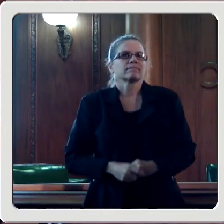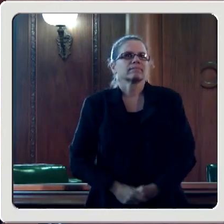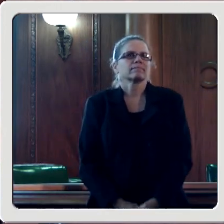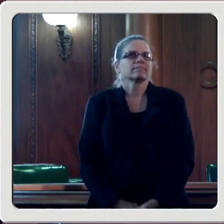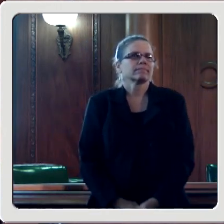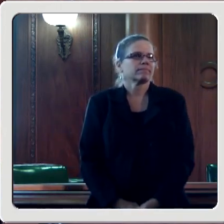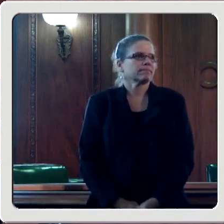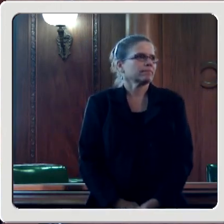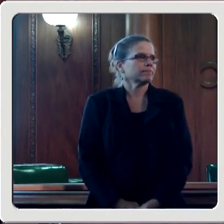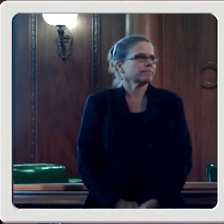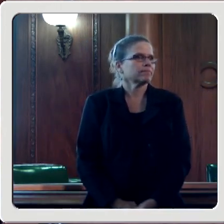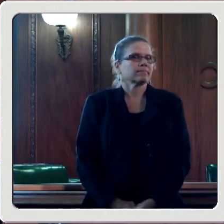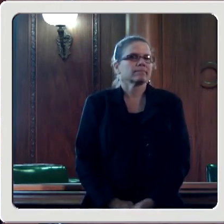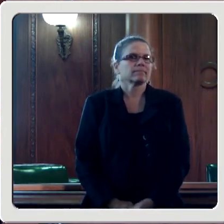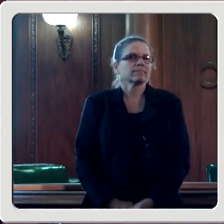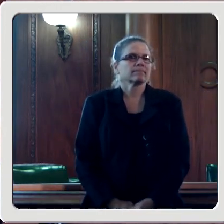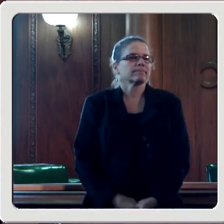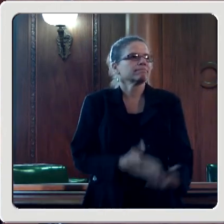Thank you, Commissioner Clapperud.